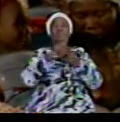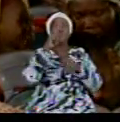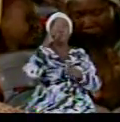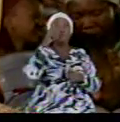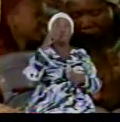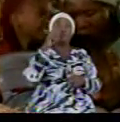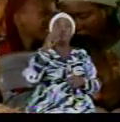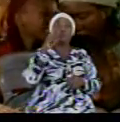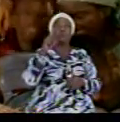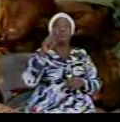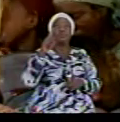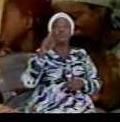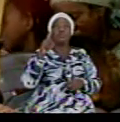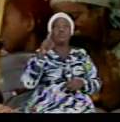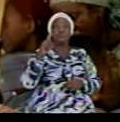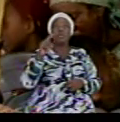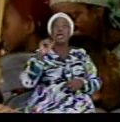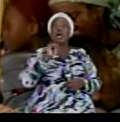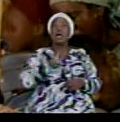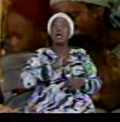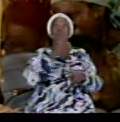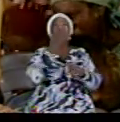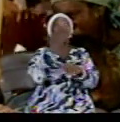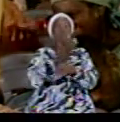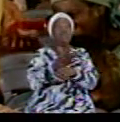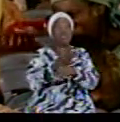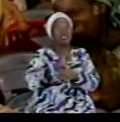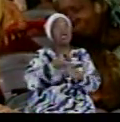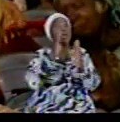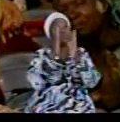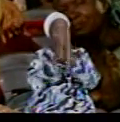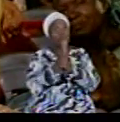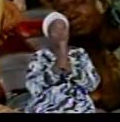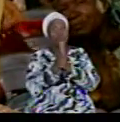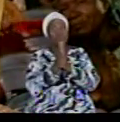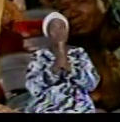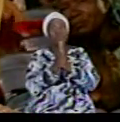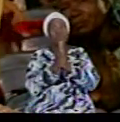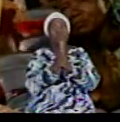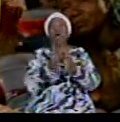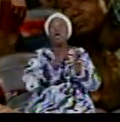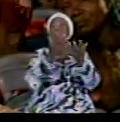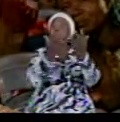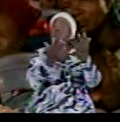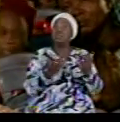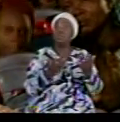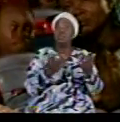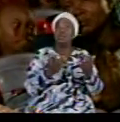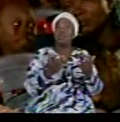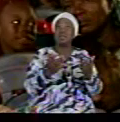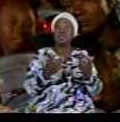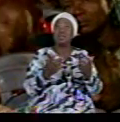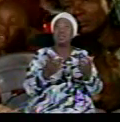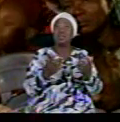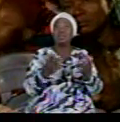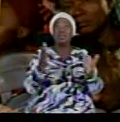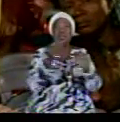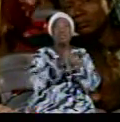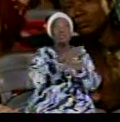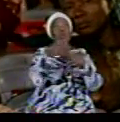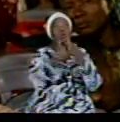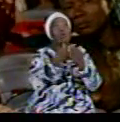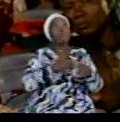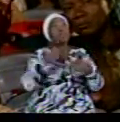you. I plead, I pray, I desire, take all my